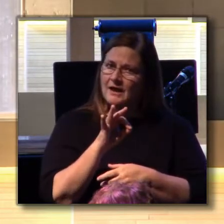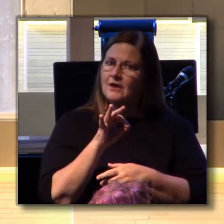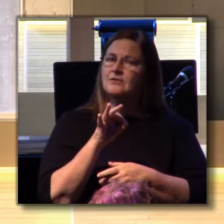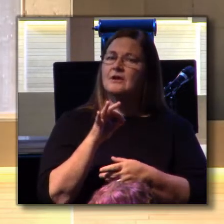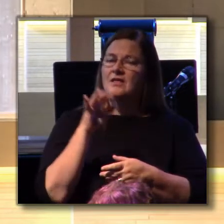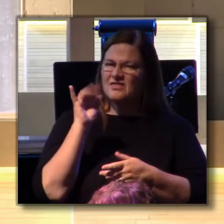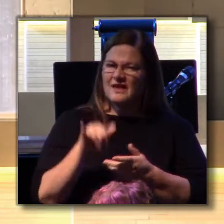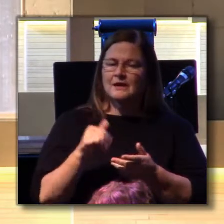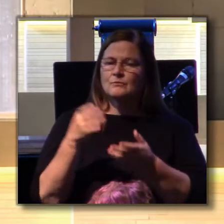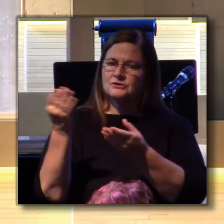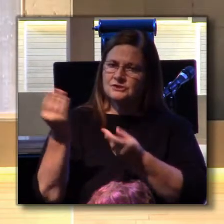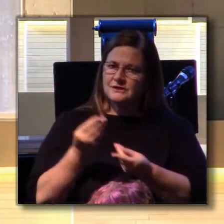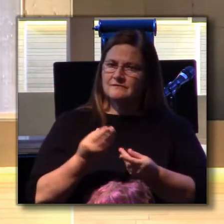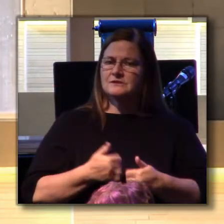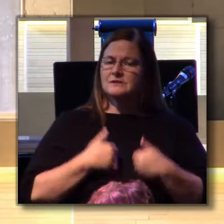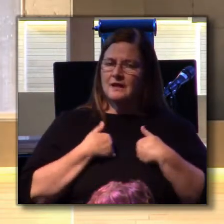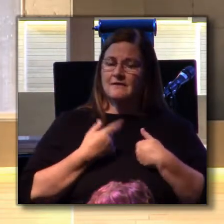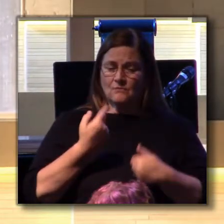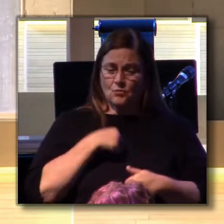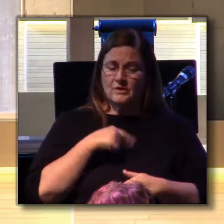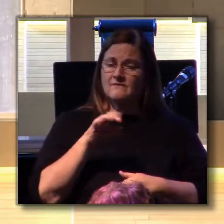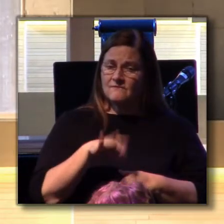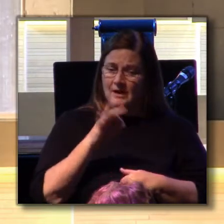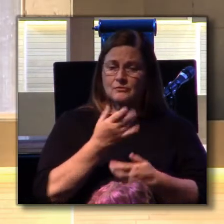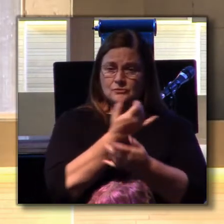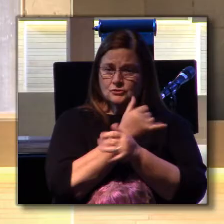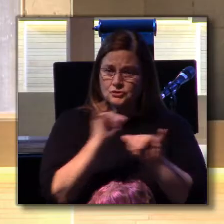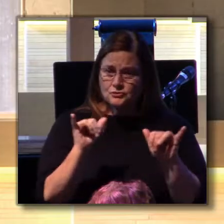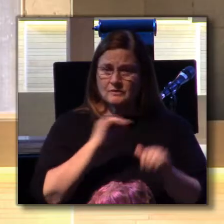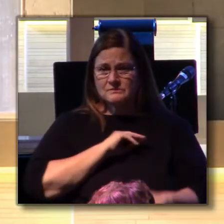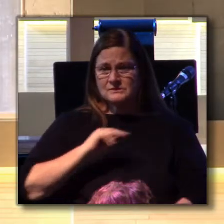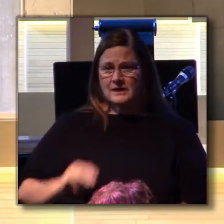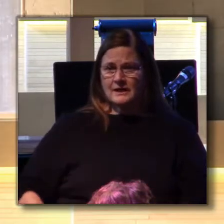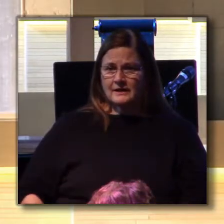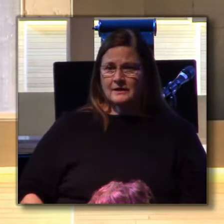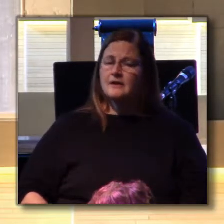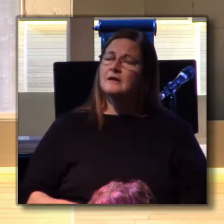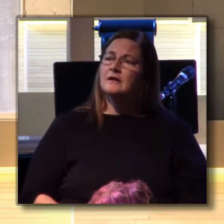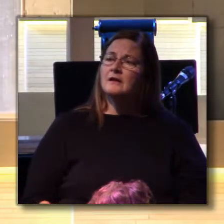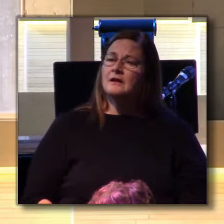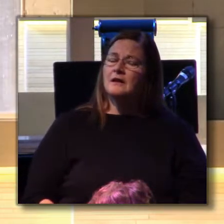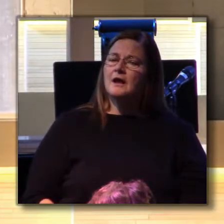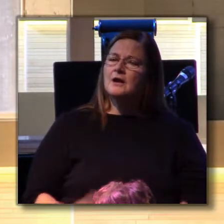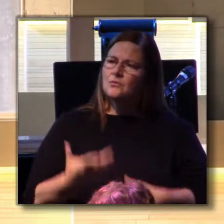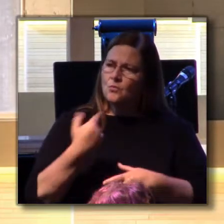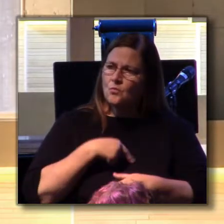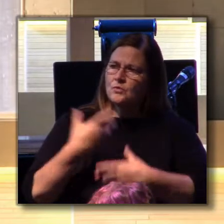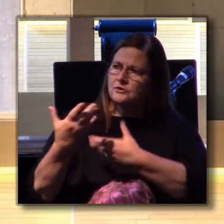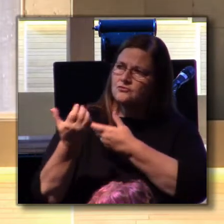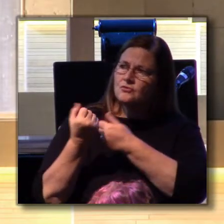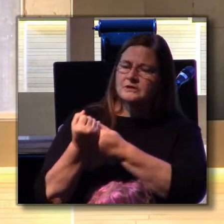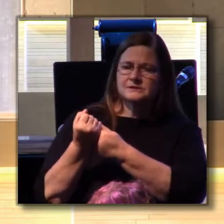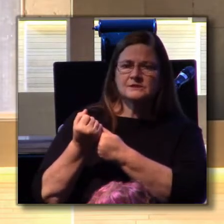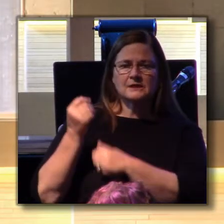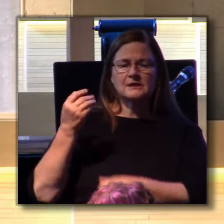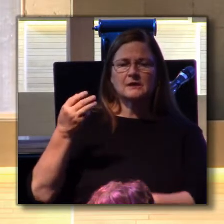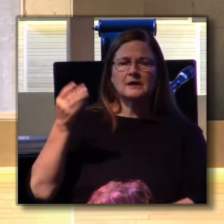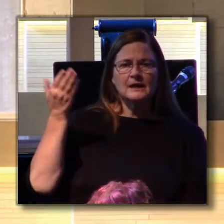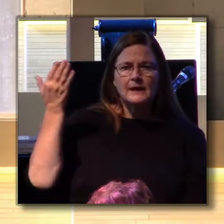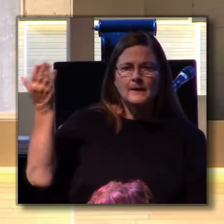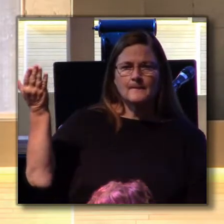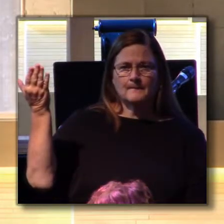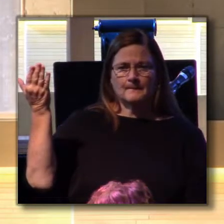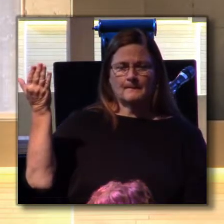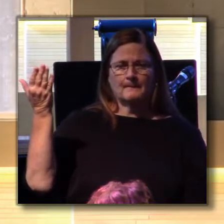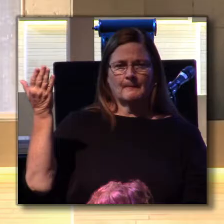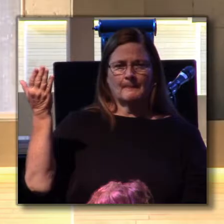found Yeshua, the Messiah. And we came to him and we put our trust in him. And I